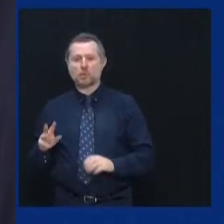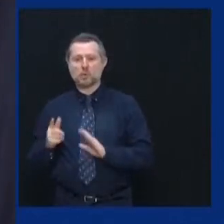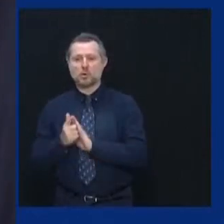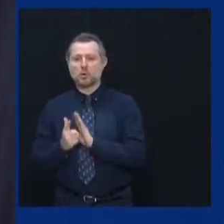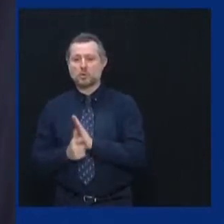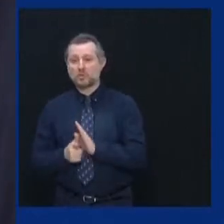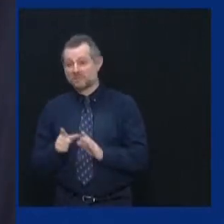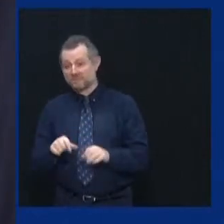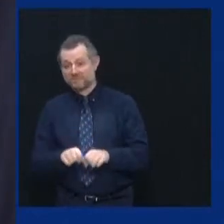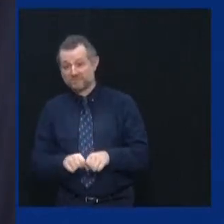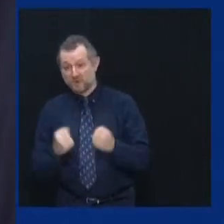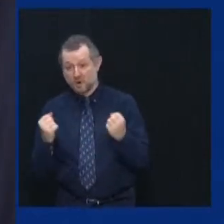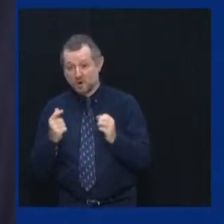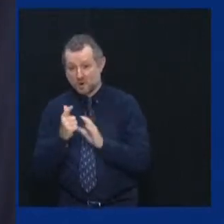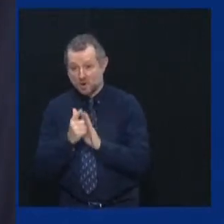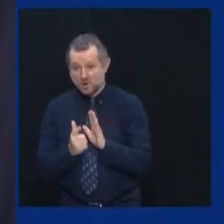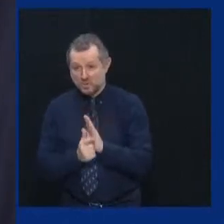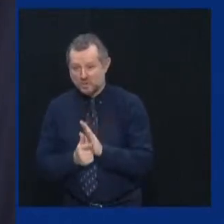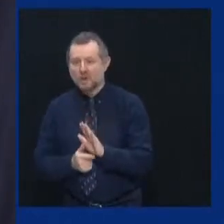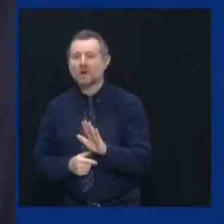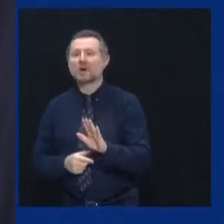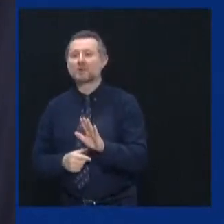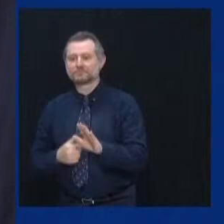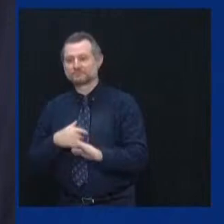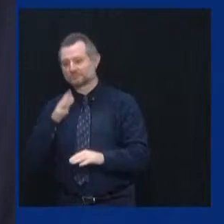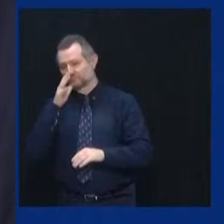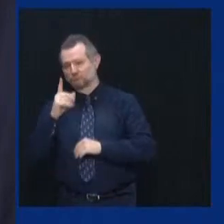the law, we're going to enforce the law.